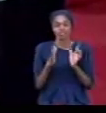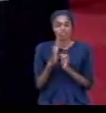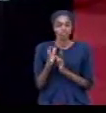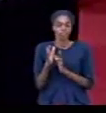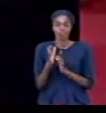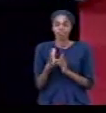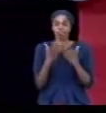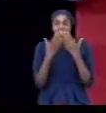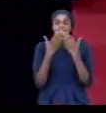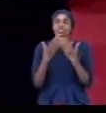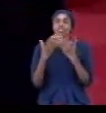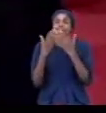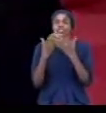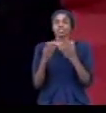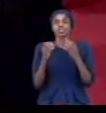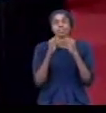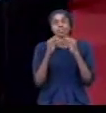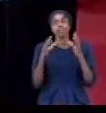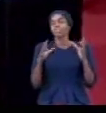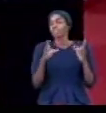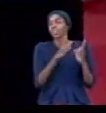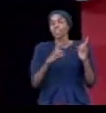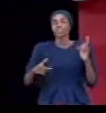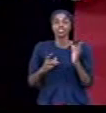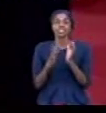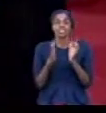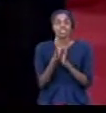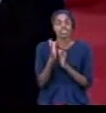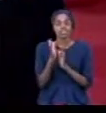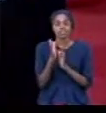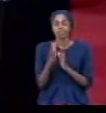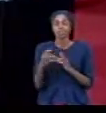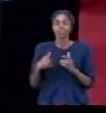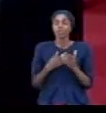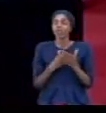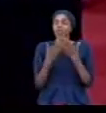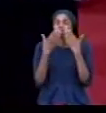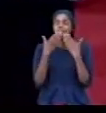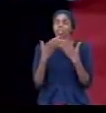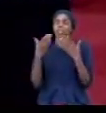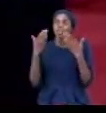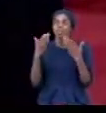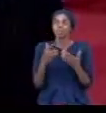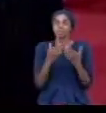Thank you so much. Thank you so much, Lord Jesus. We thank you. We thank you. We thank you. We